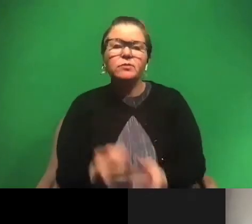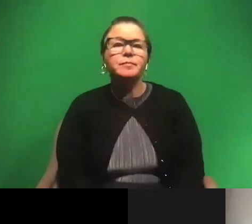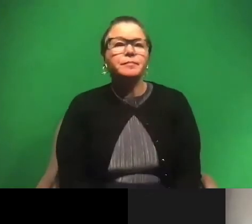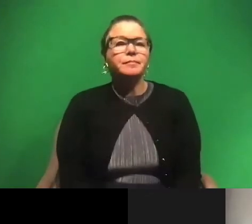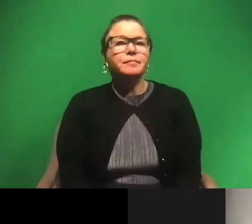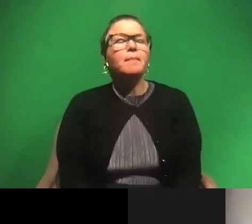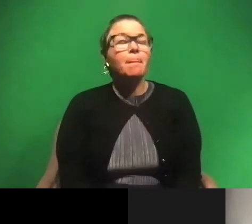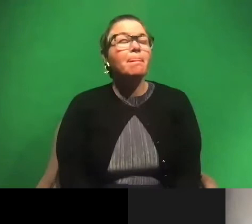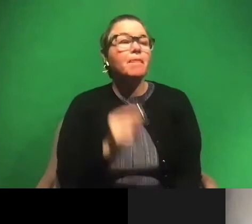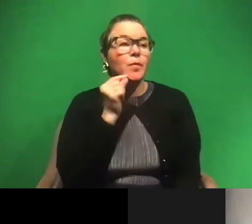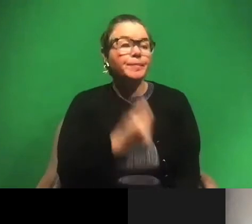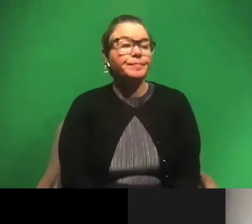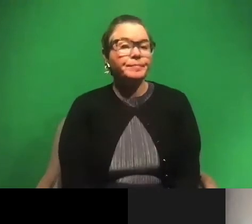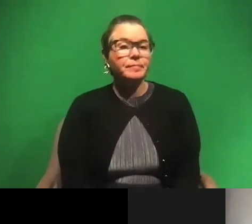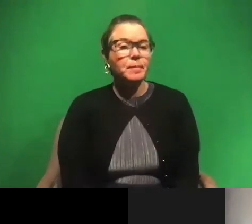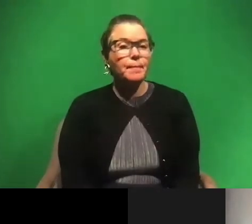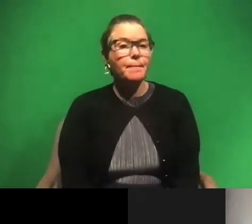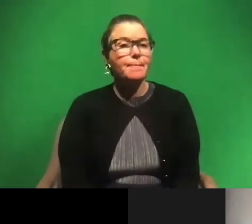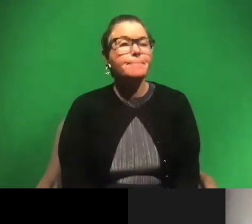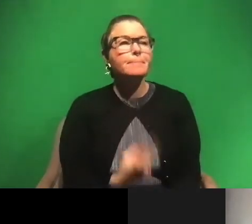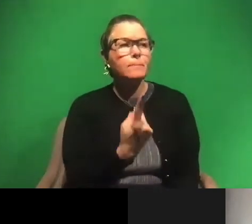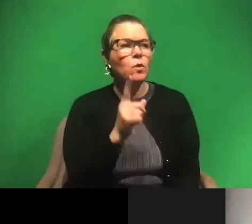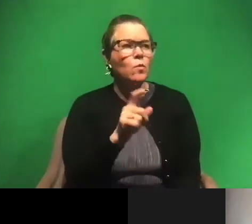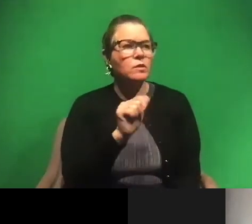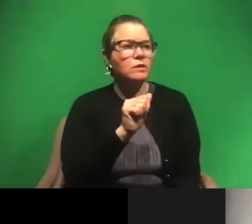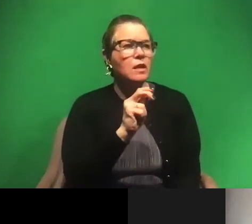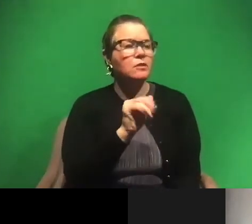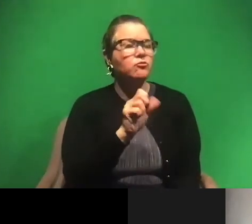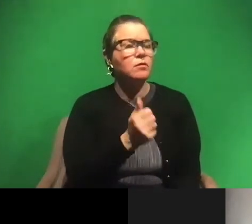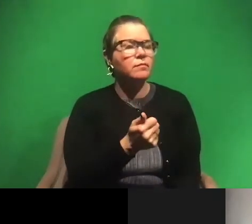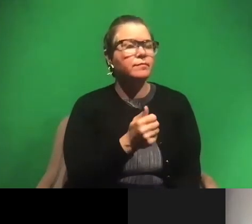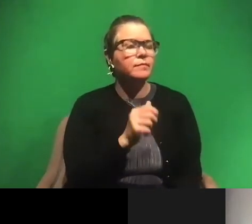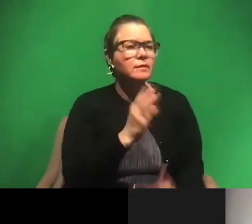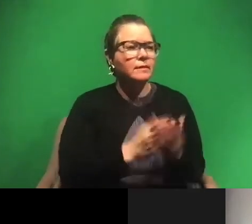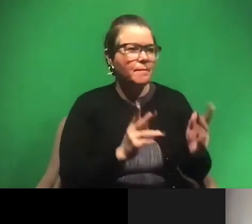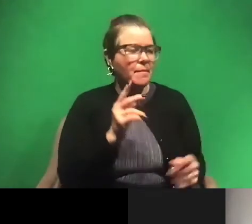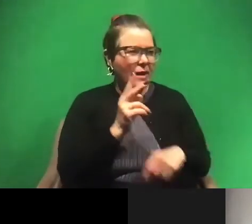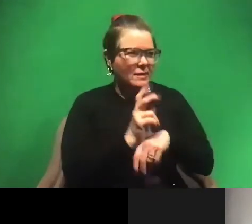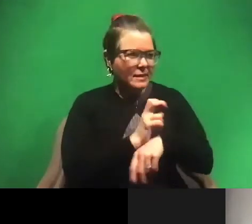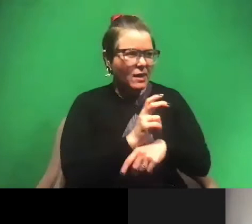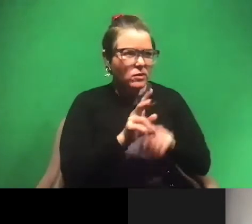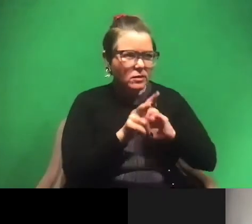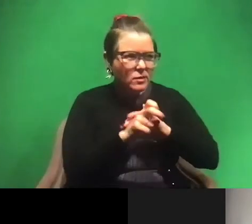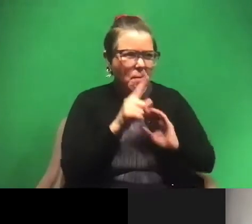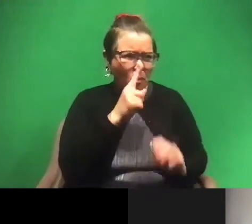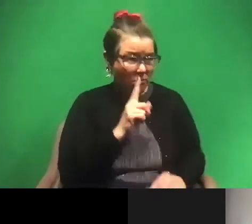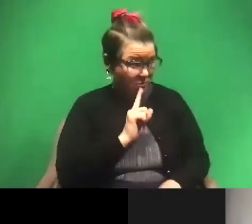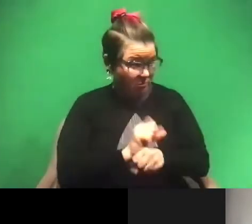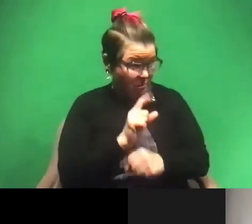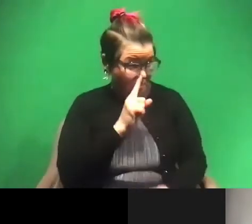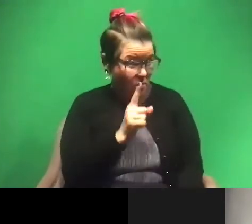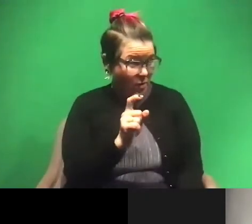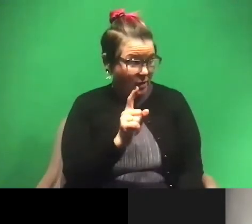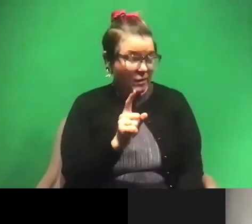Cool. So one of the questions from Anisha was, some people think that snails are boring, but are they really boring? And I think that kind of addresses that. Like, we